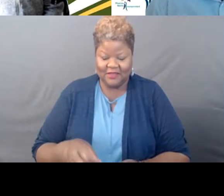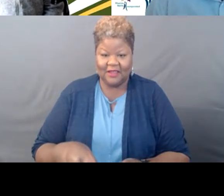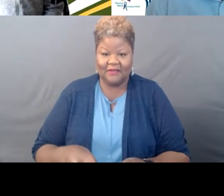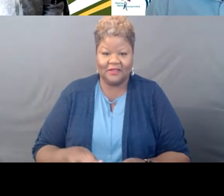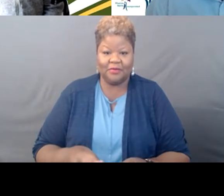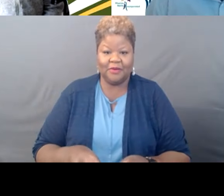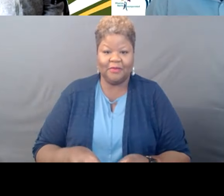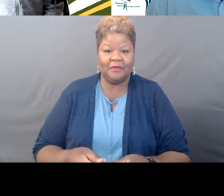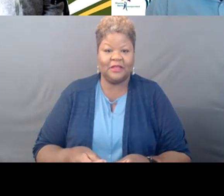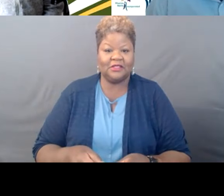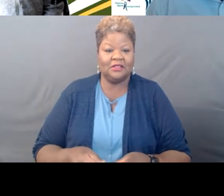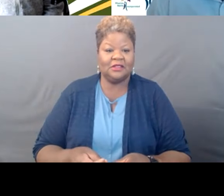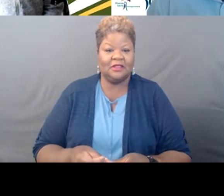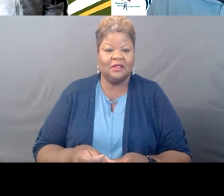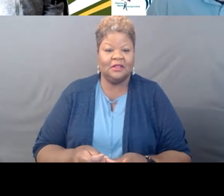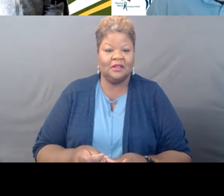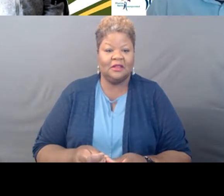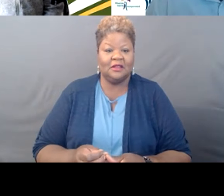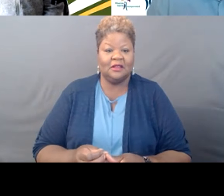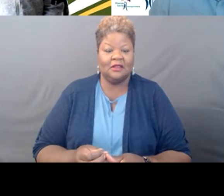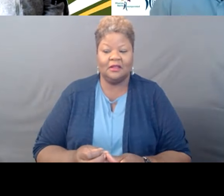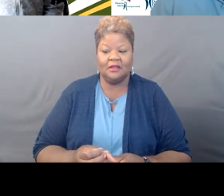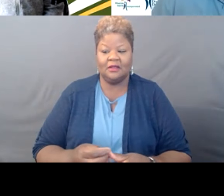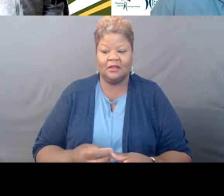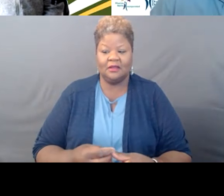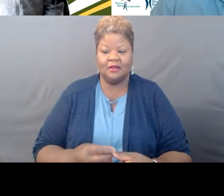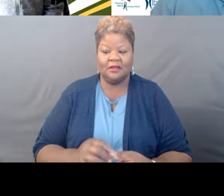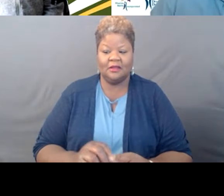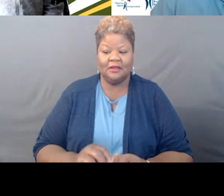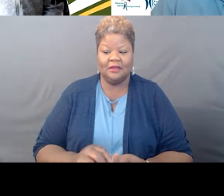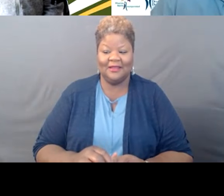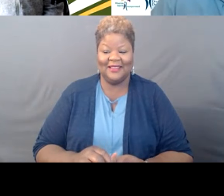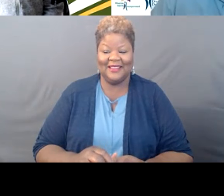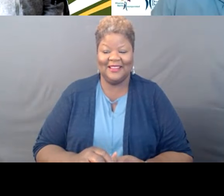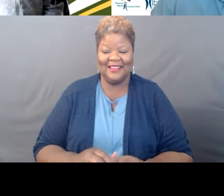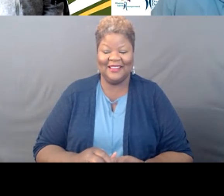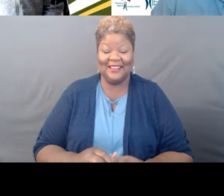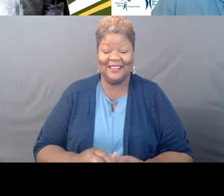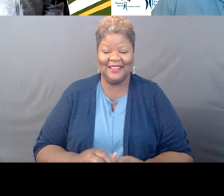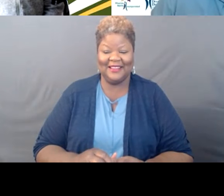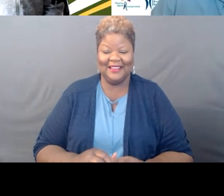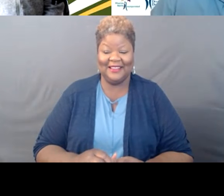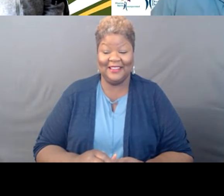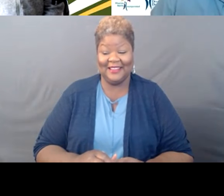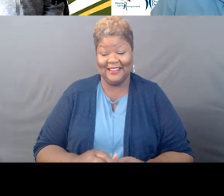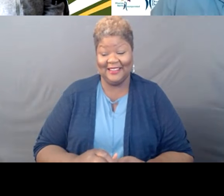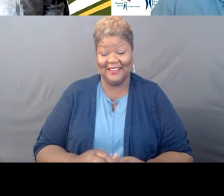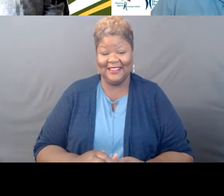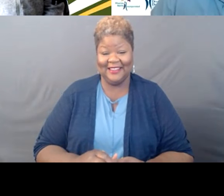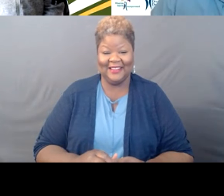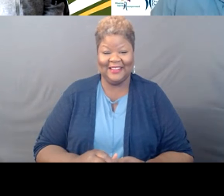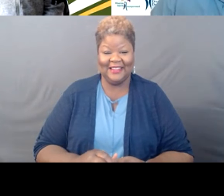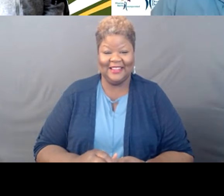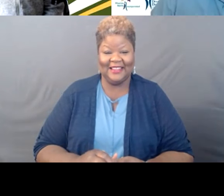Oh no. Oops. How come it shows me going live,